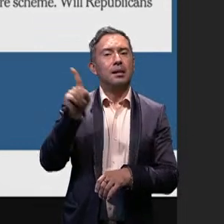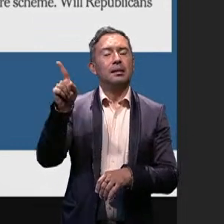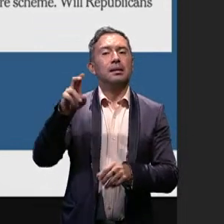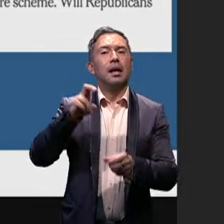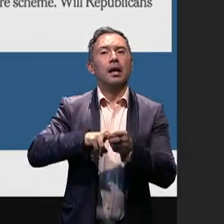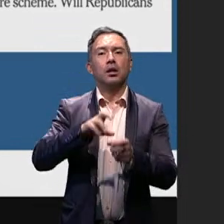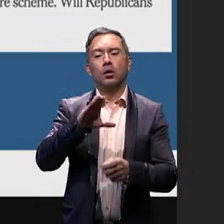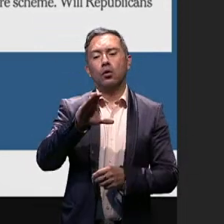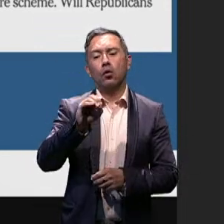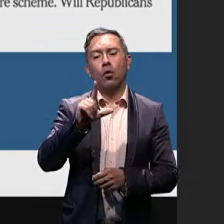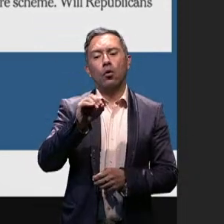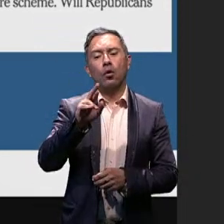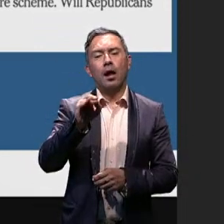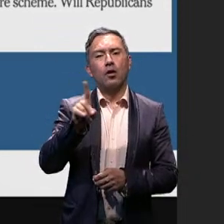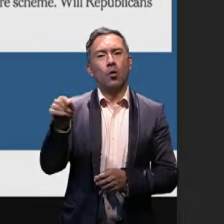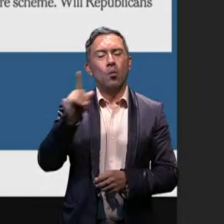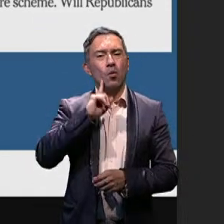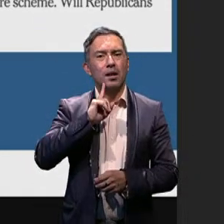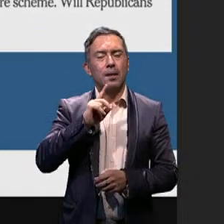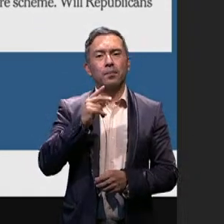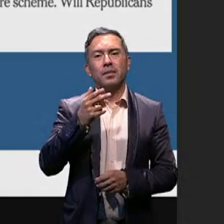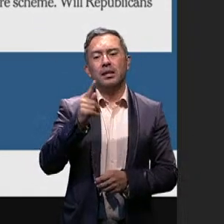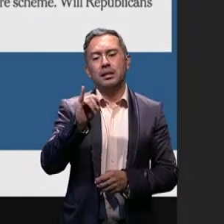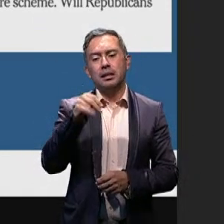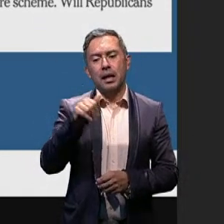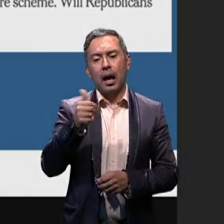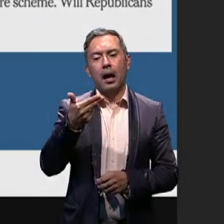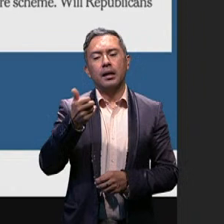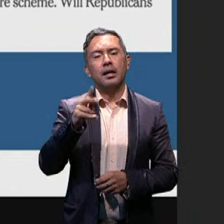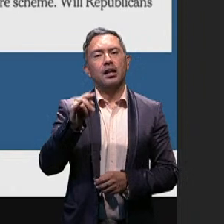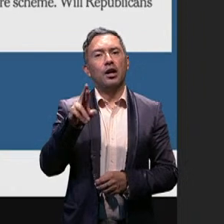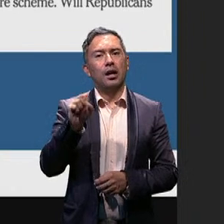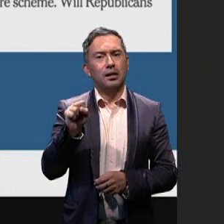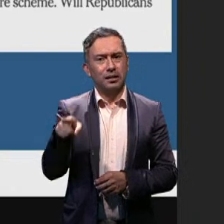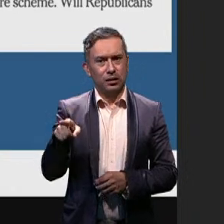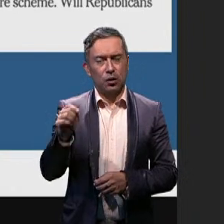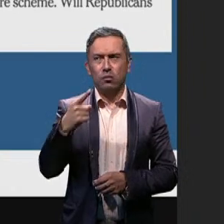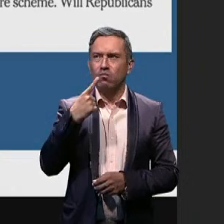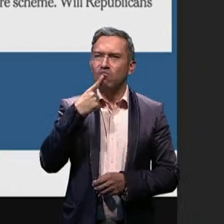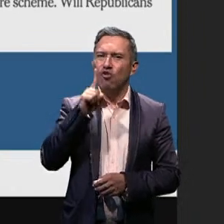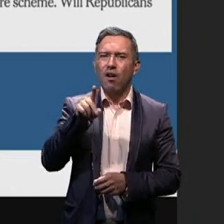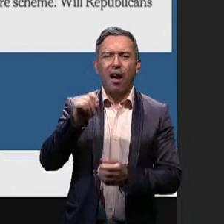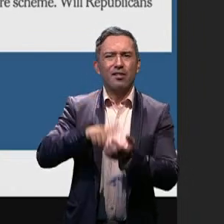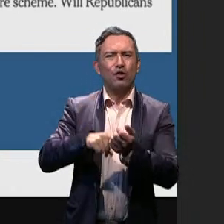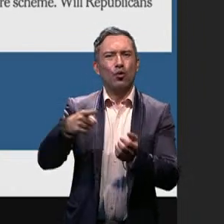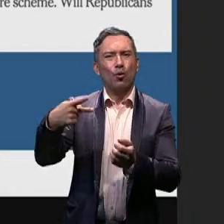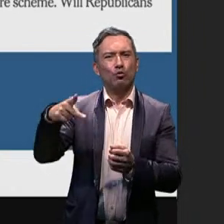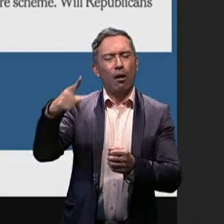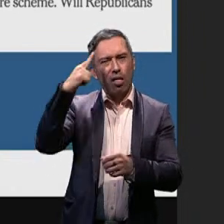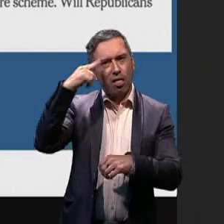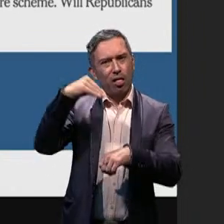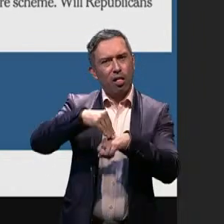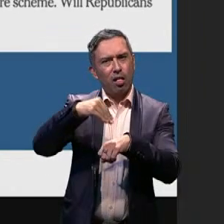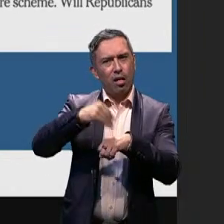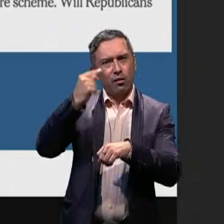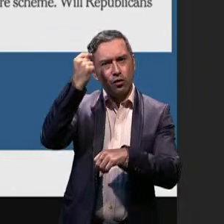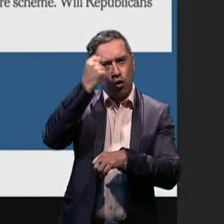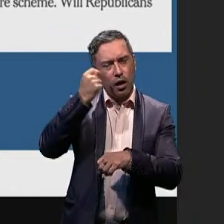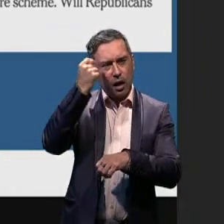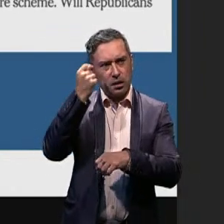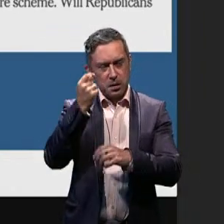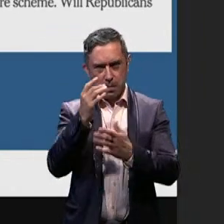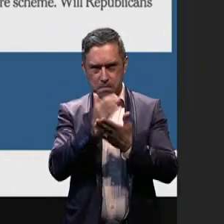for her conspiracy theories and providing access to individuals who were not authorized to all of her